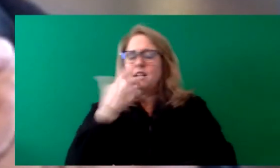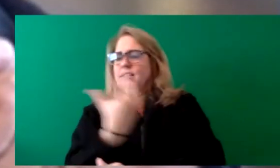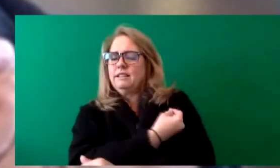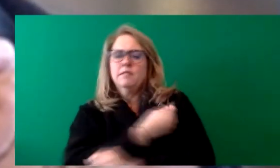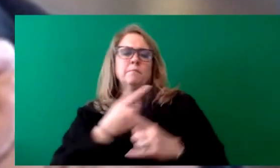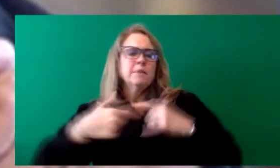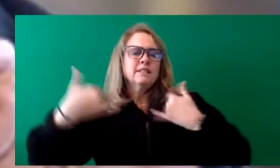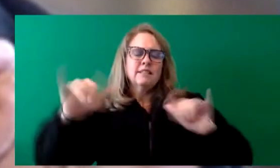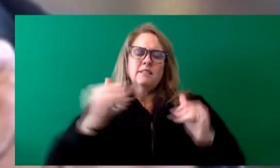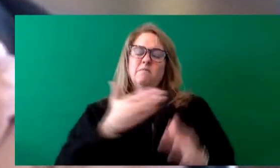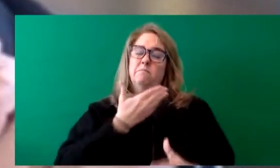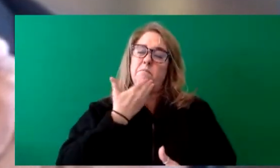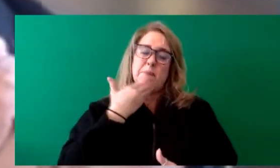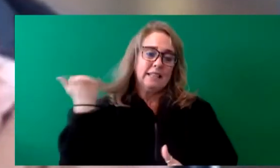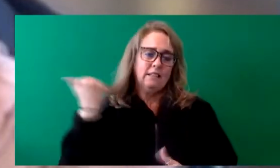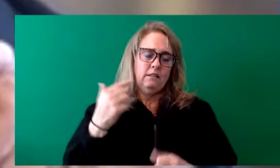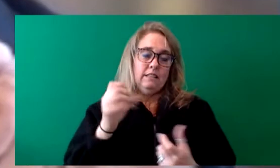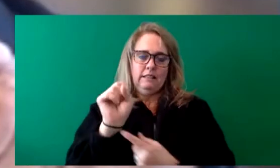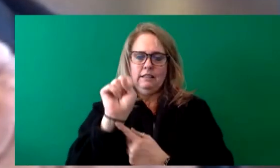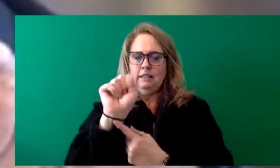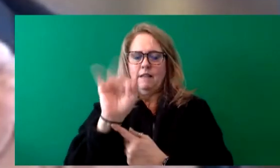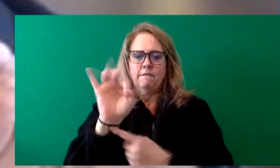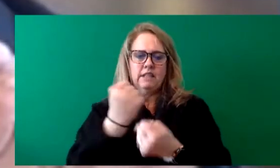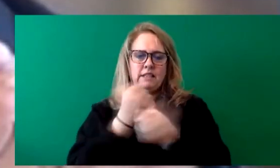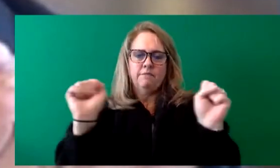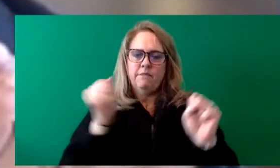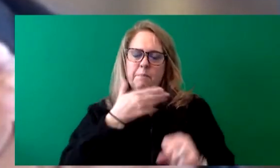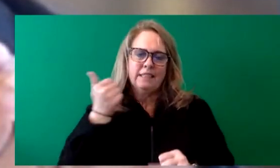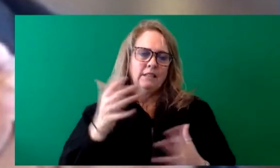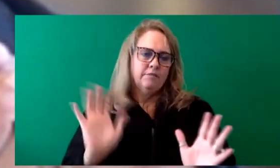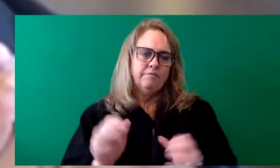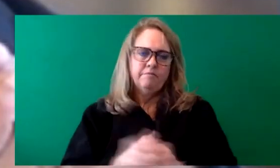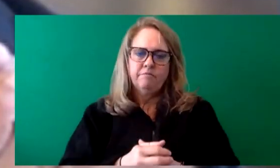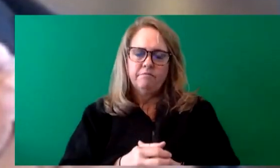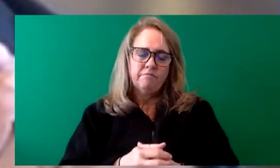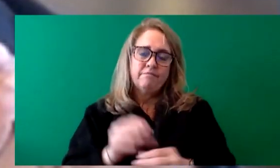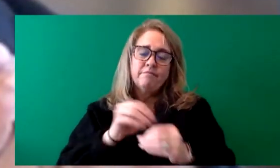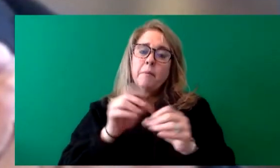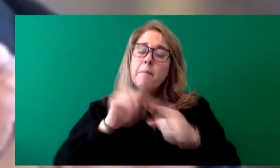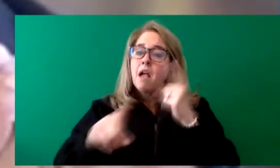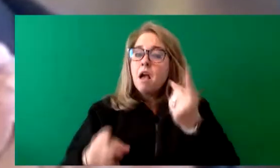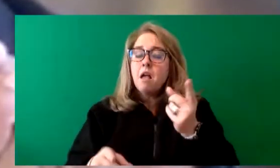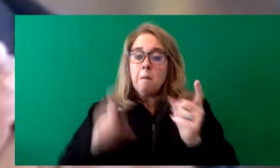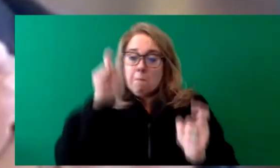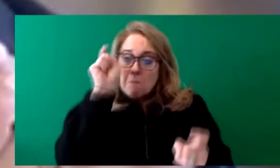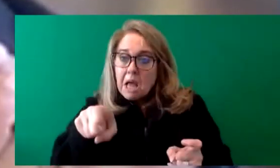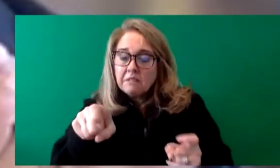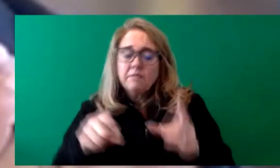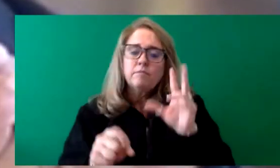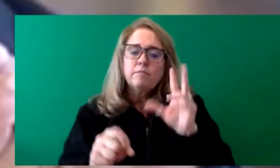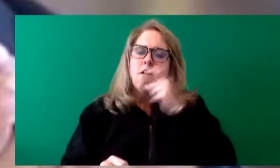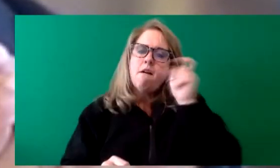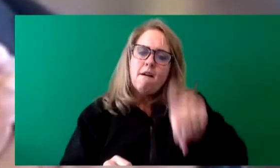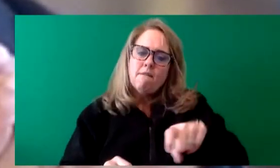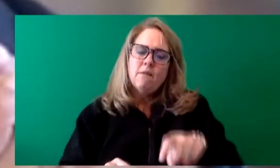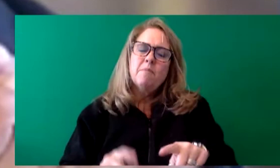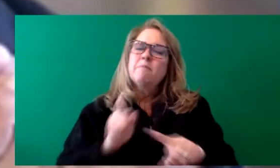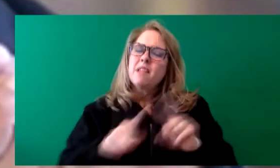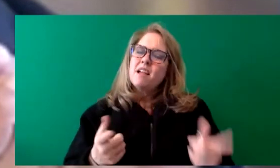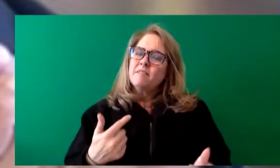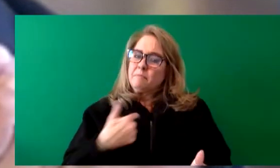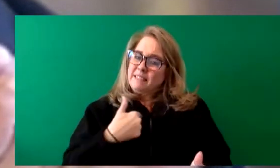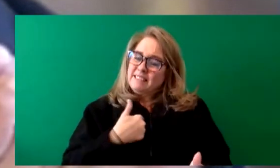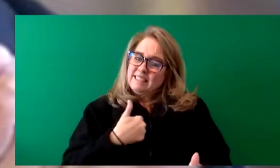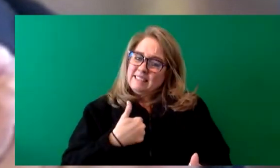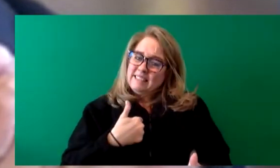go and continue to wear a mask indoors. But it's no longer a requirement. And I do think that the federal, Deanna